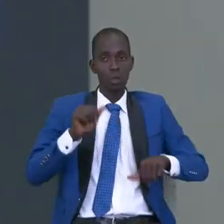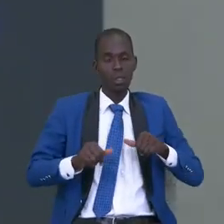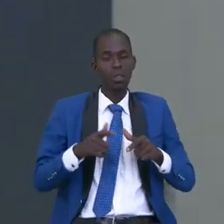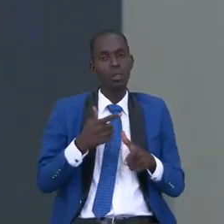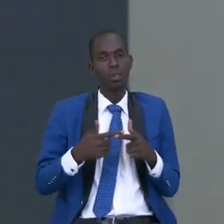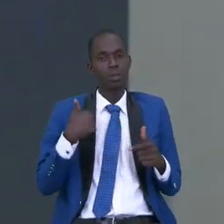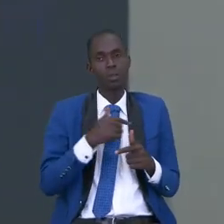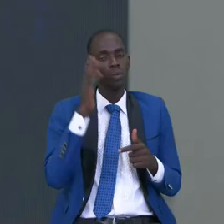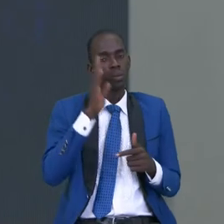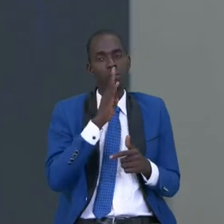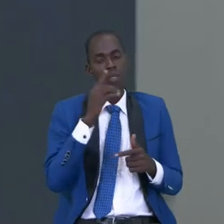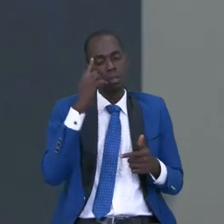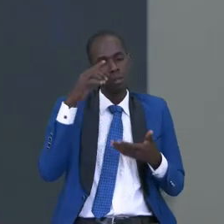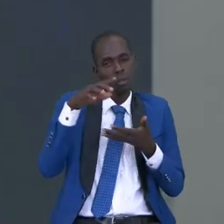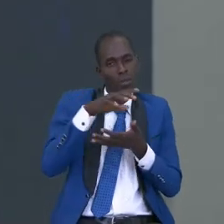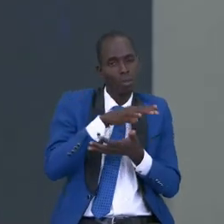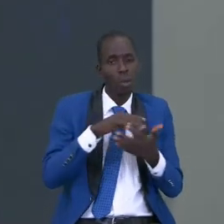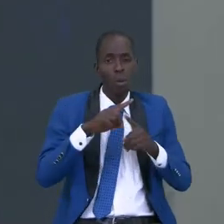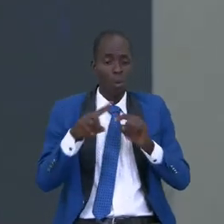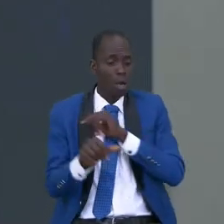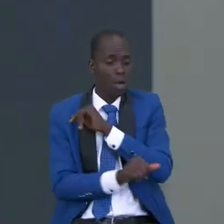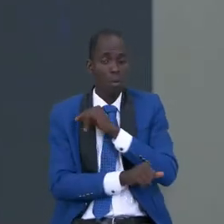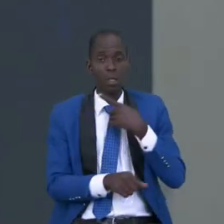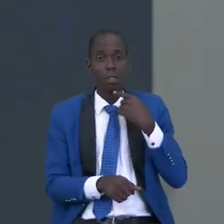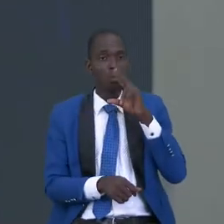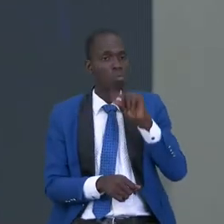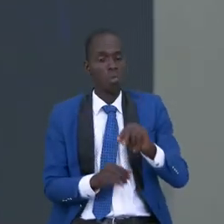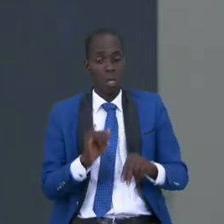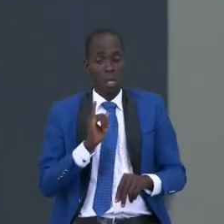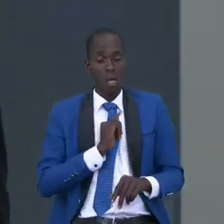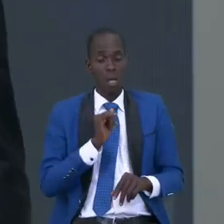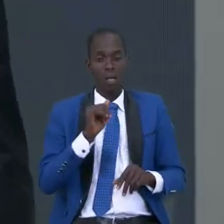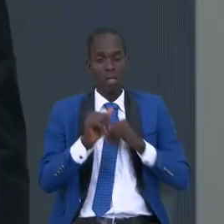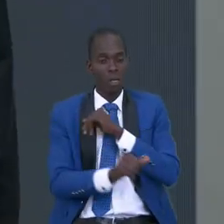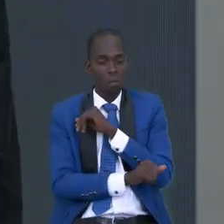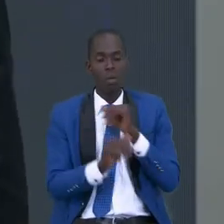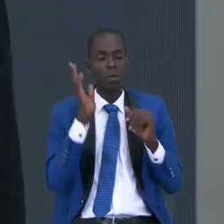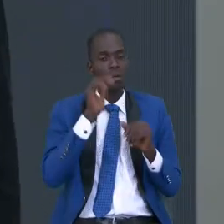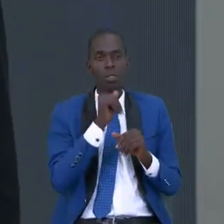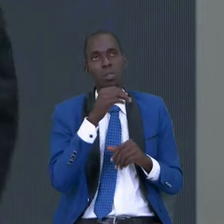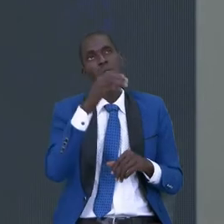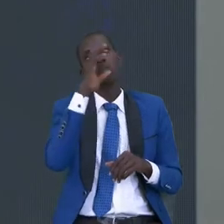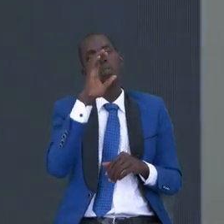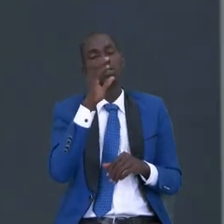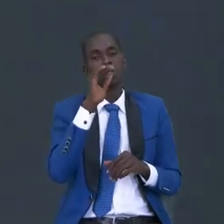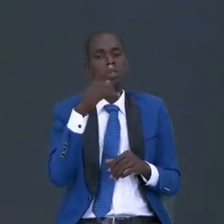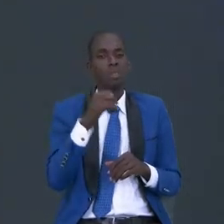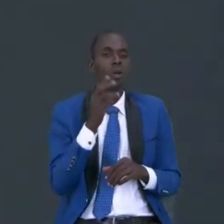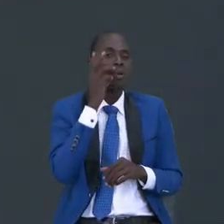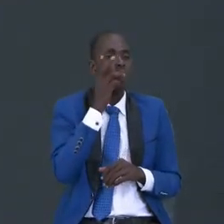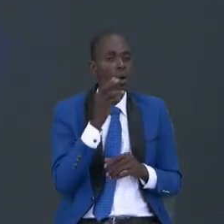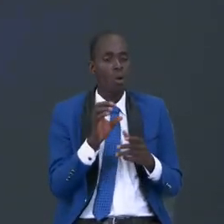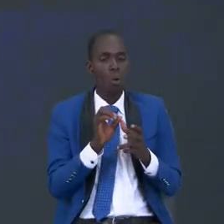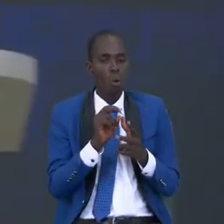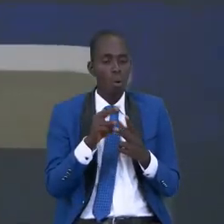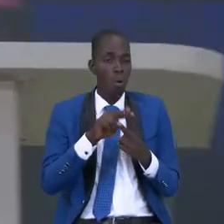said, I'm not going to drink their wine. I'm not going to have their opinion. I'm not going to go